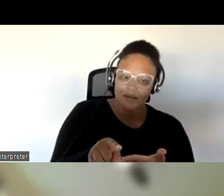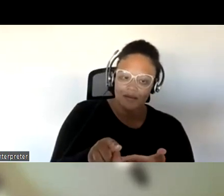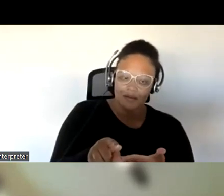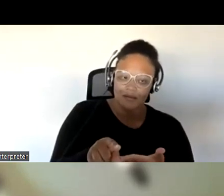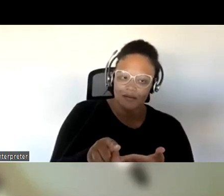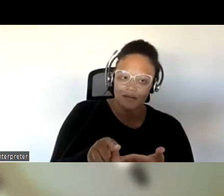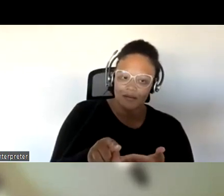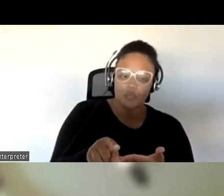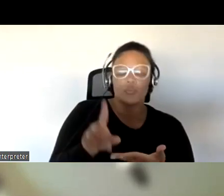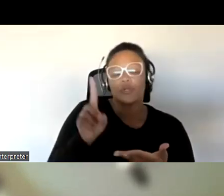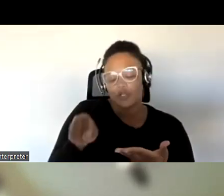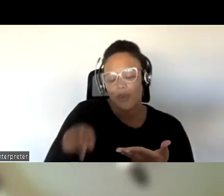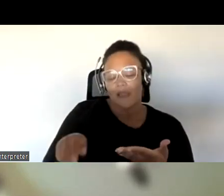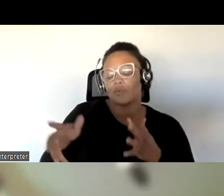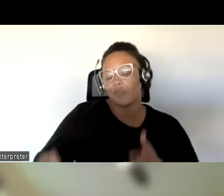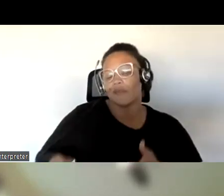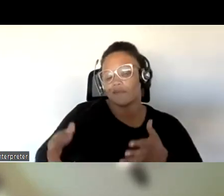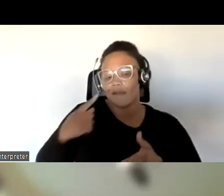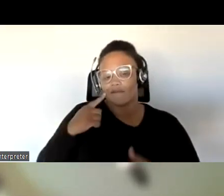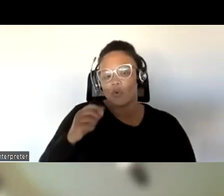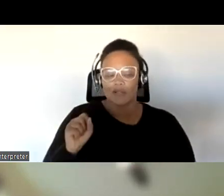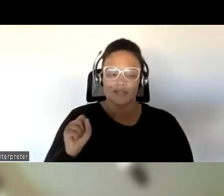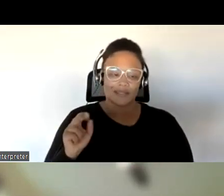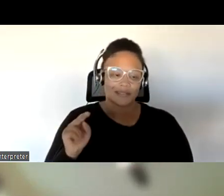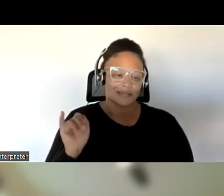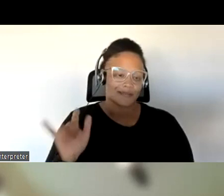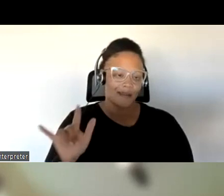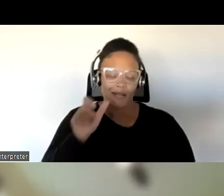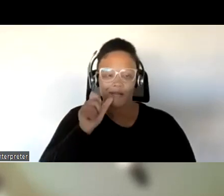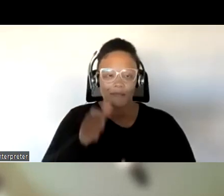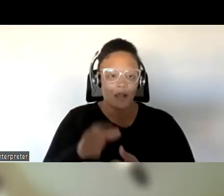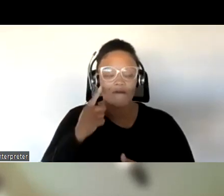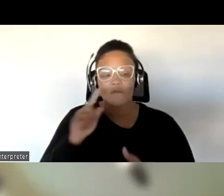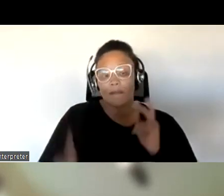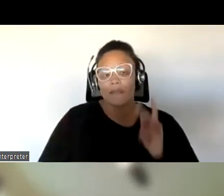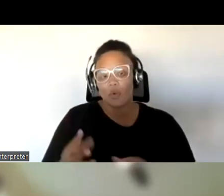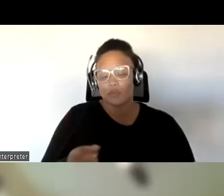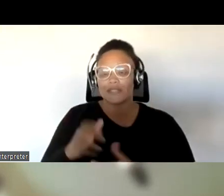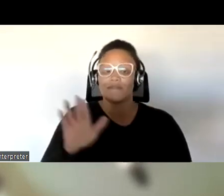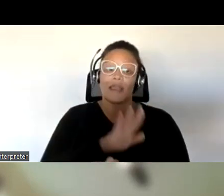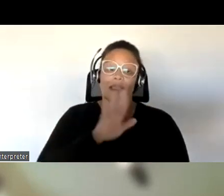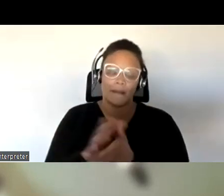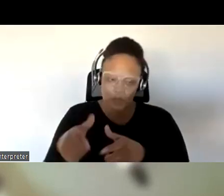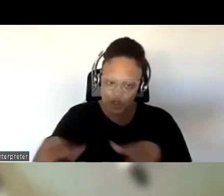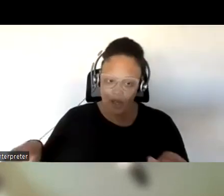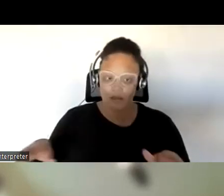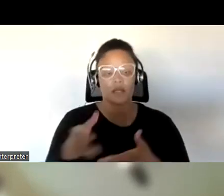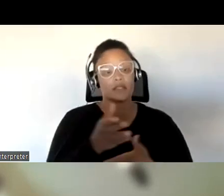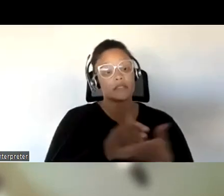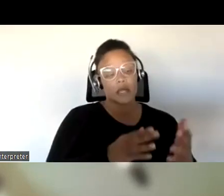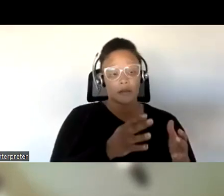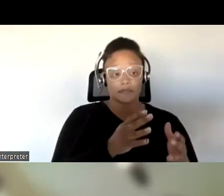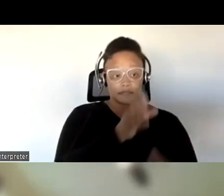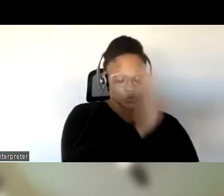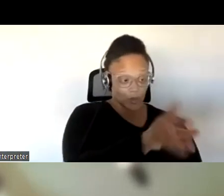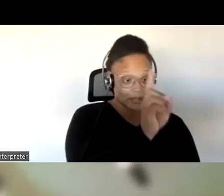those contractors that receive a paper check. Some receive funding by direct deposit, but some